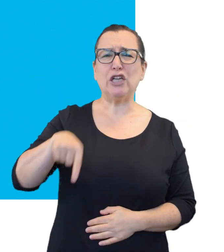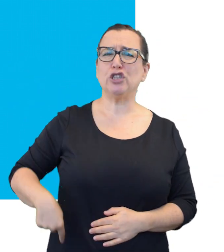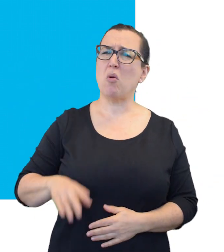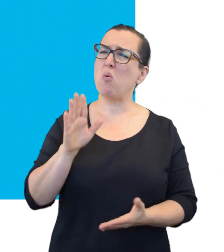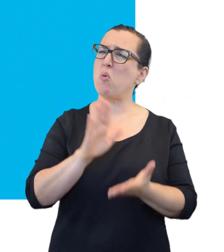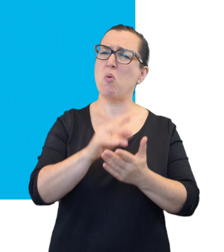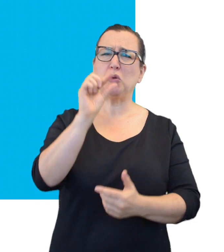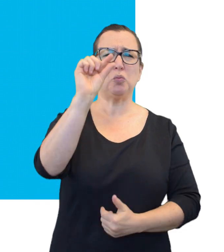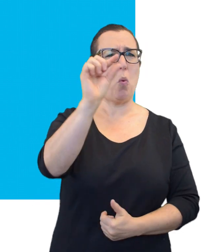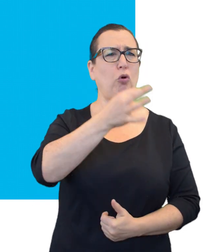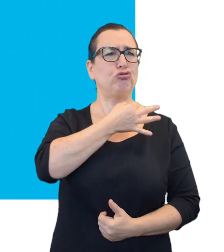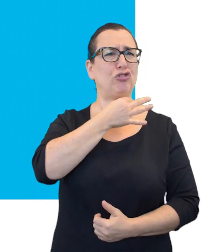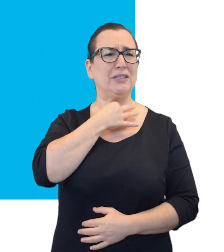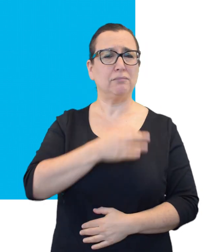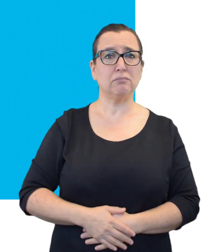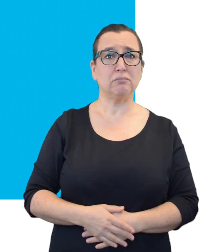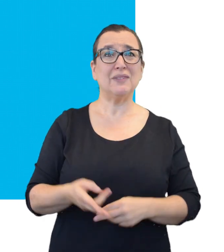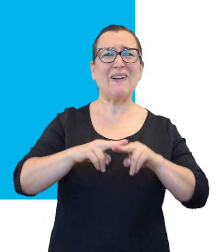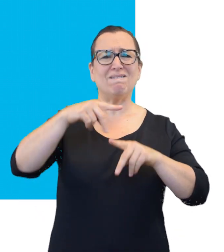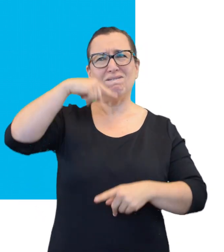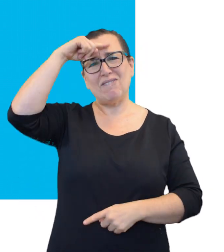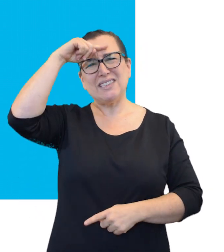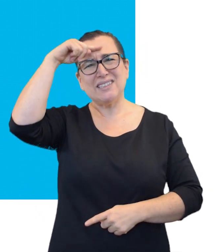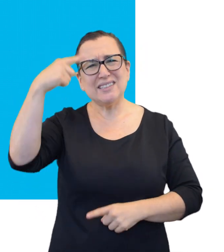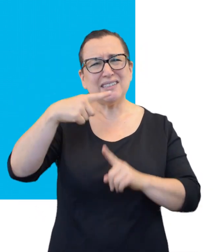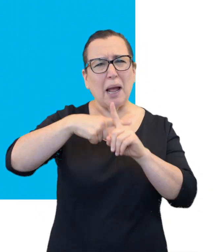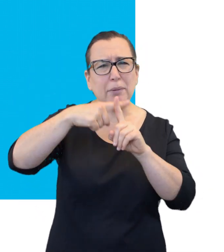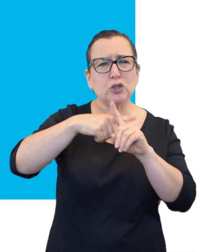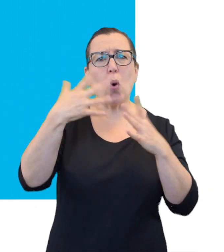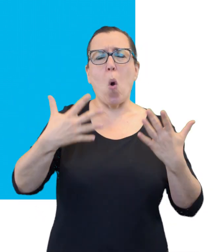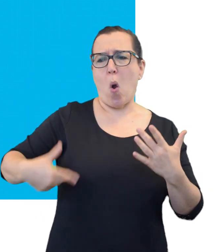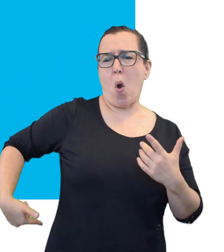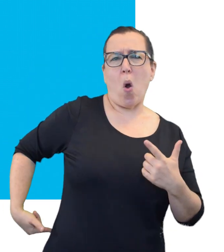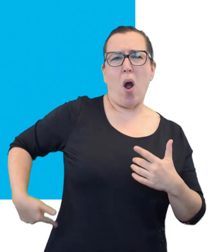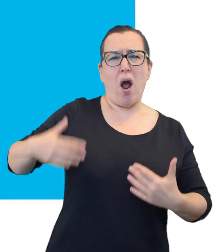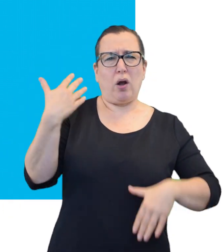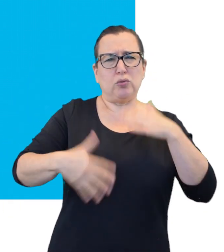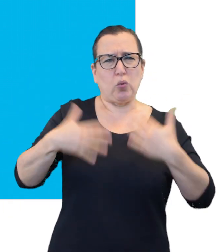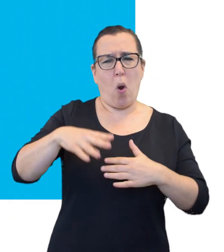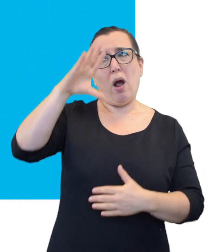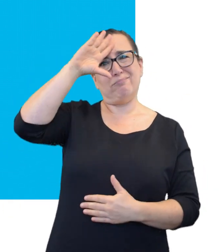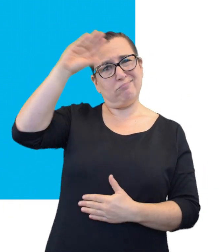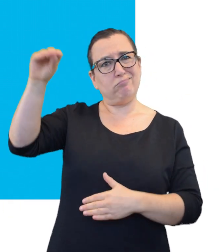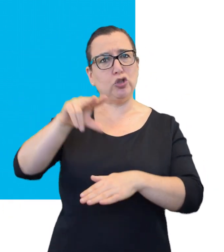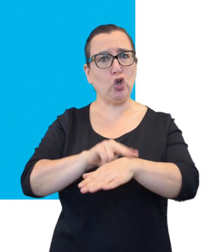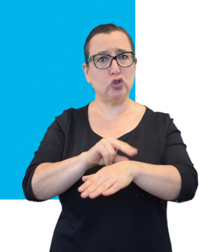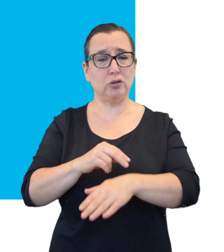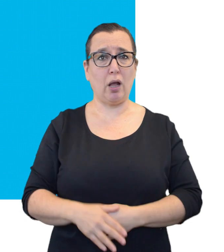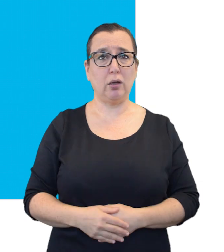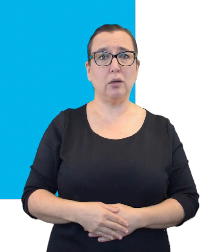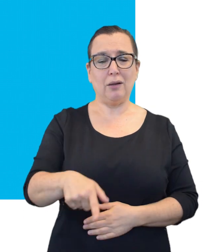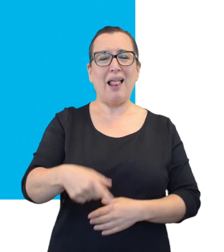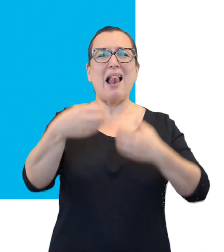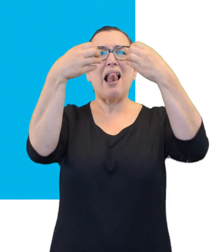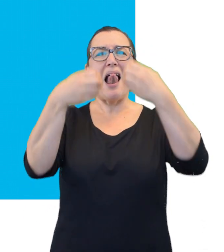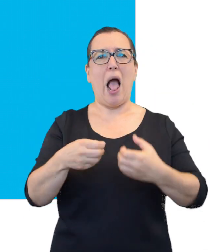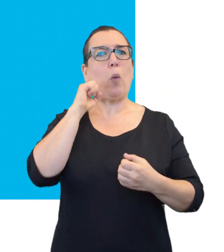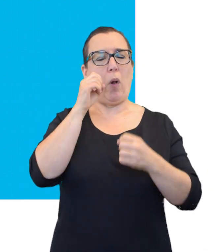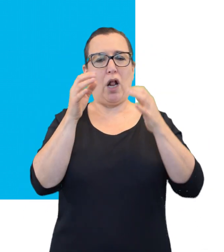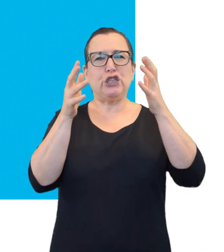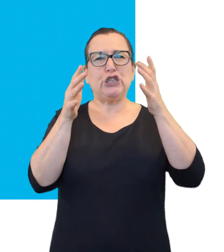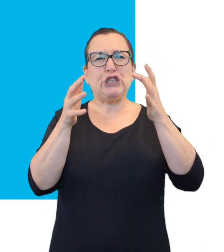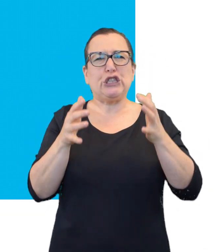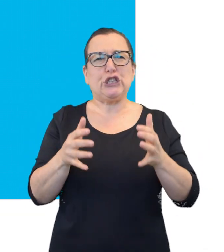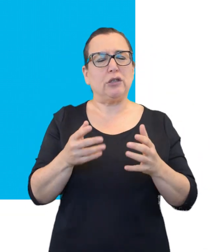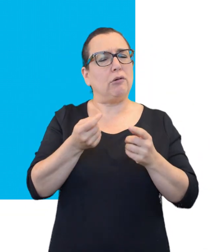Tell your doctor if you have a temperature or the biopsy area becomes red and sore. You may have some tingling in your leg, which will wear